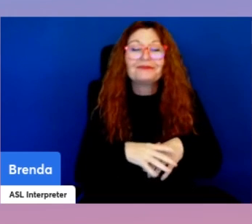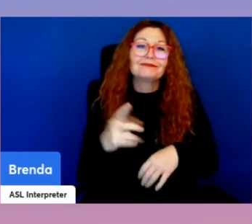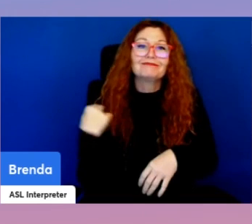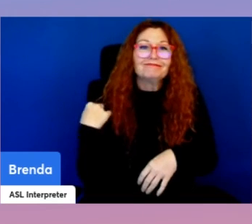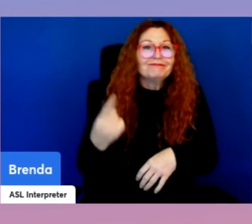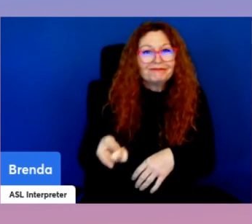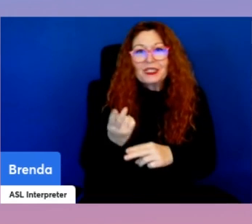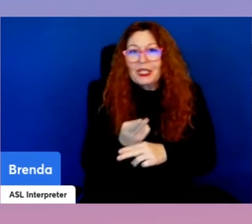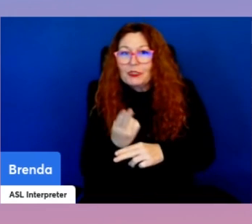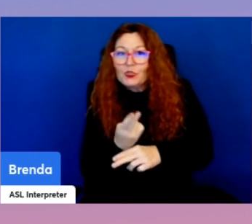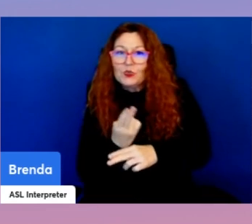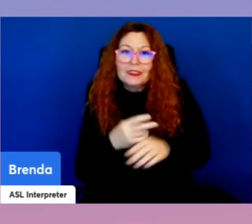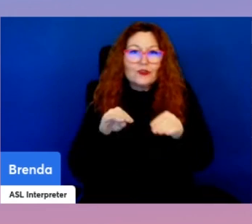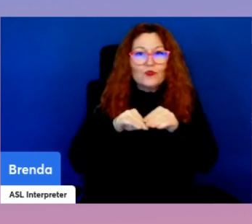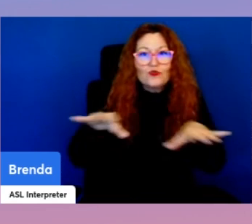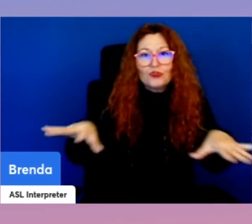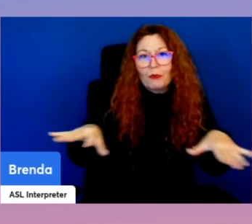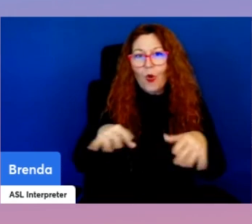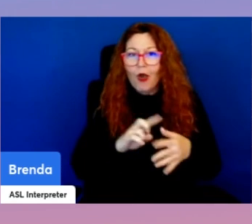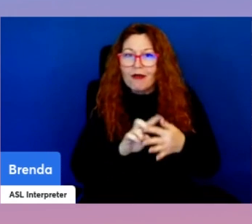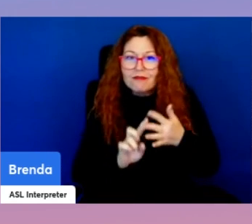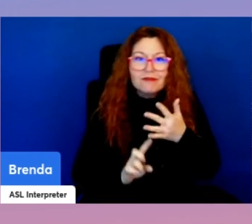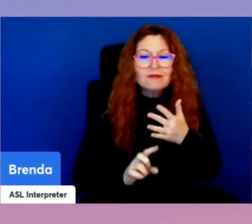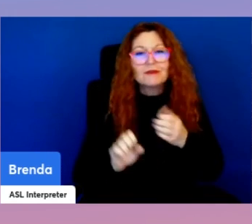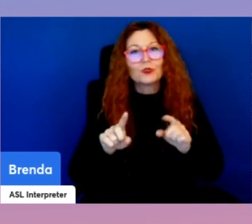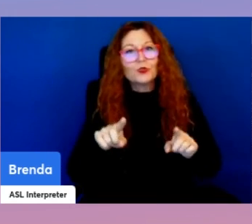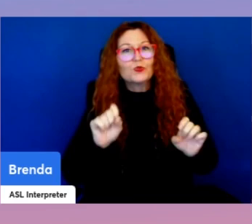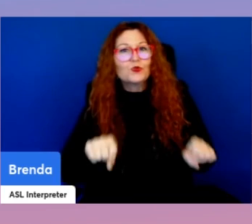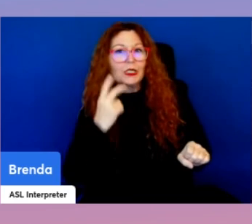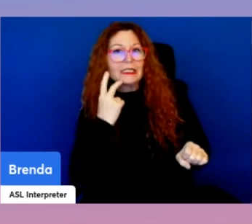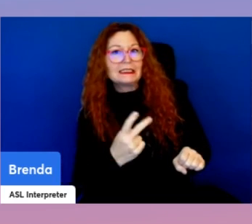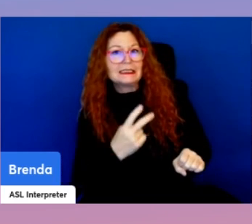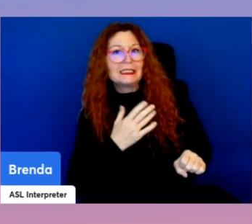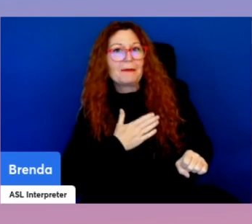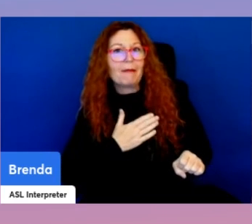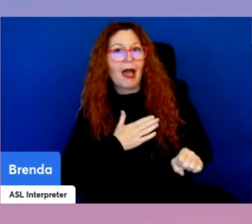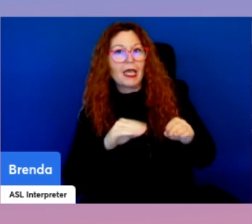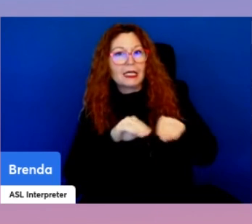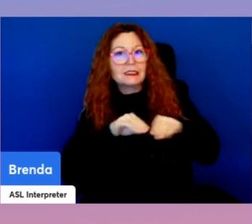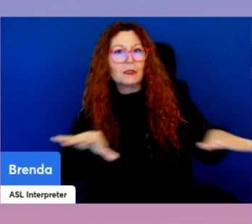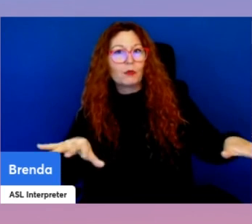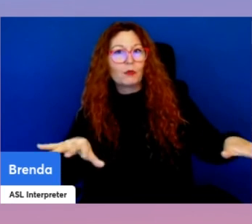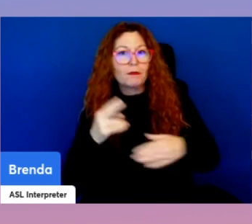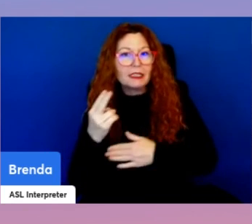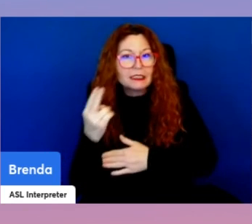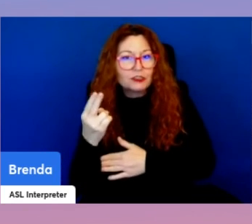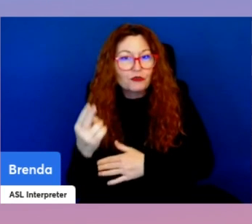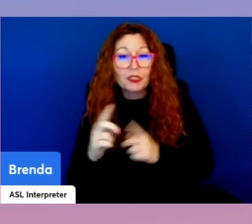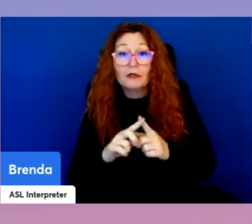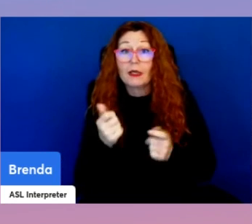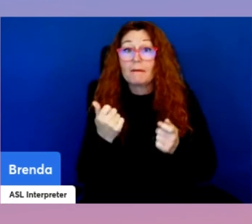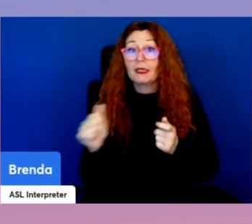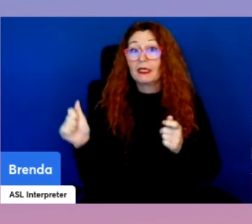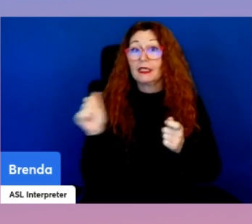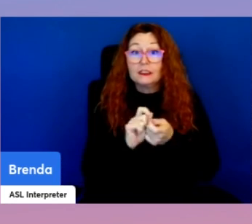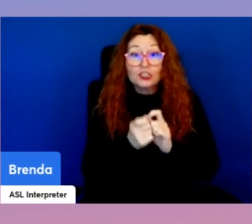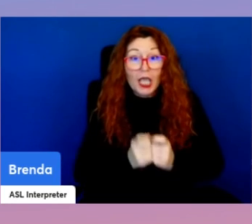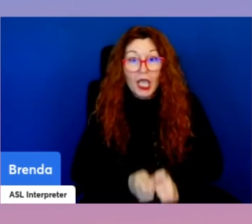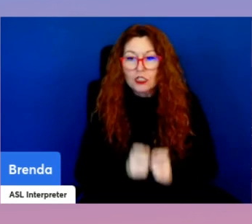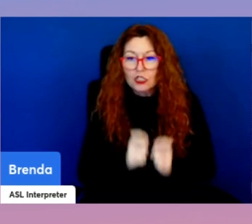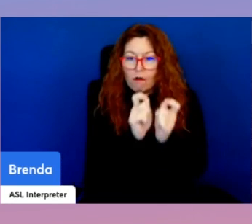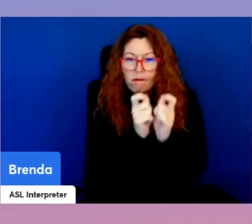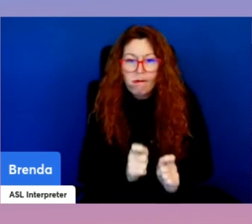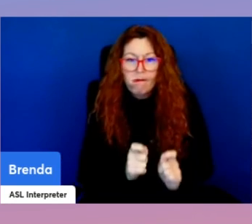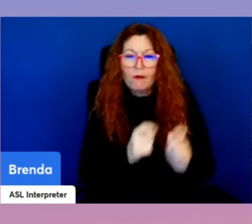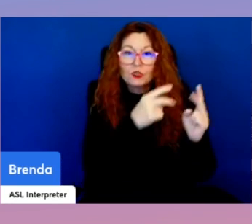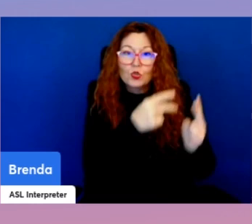to deploy stuff, so you can see my deployment history. Whenever I make tweaks or changes to the code base, I